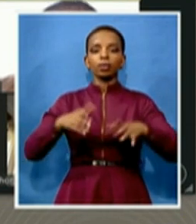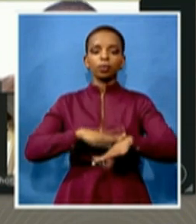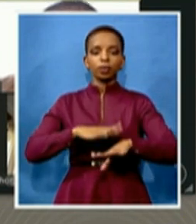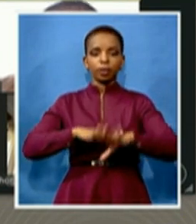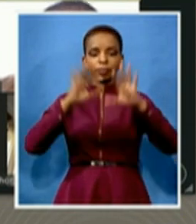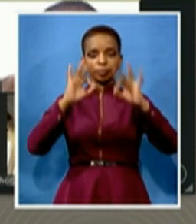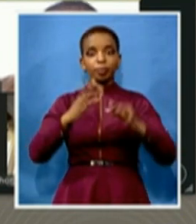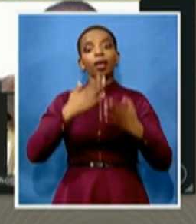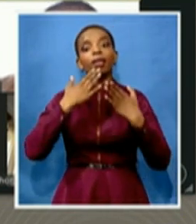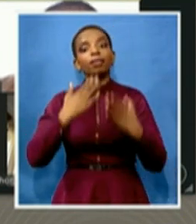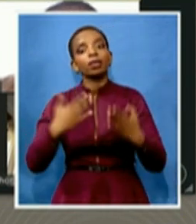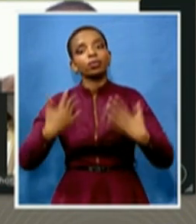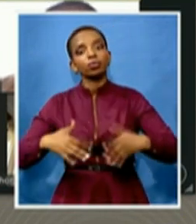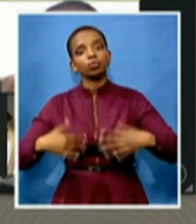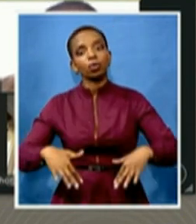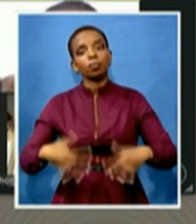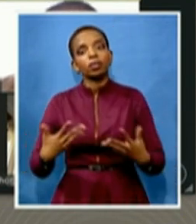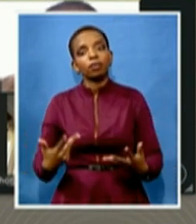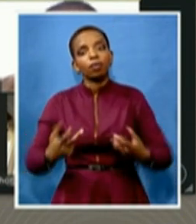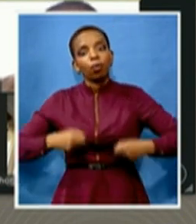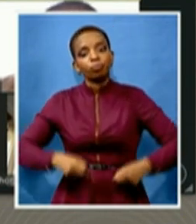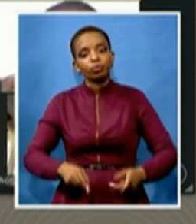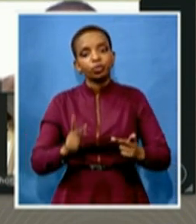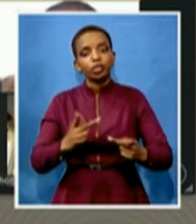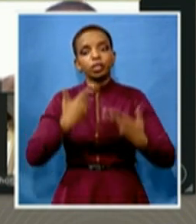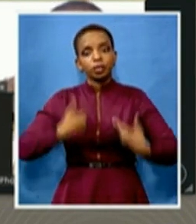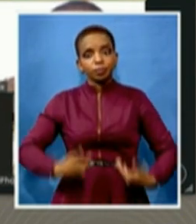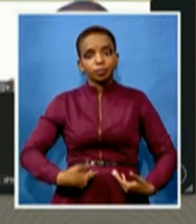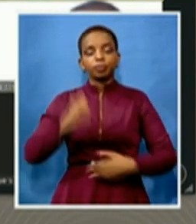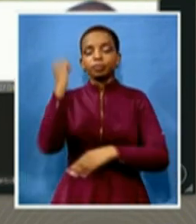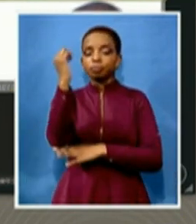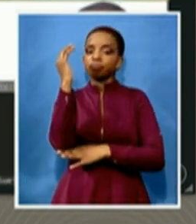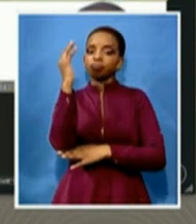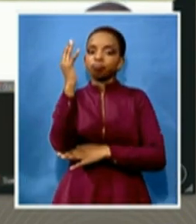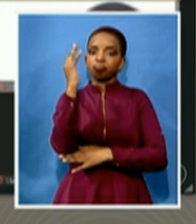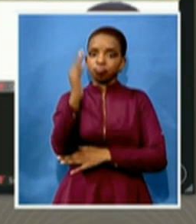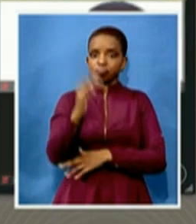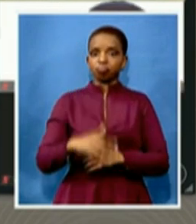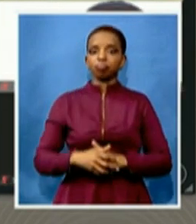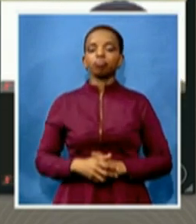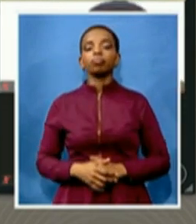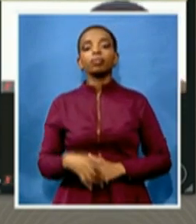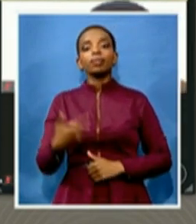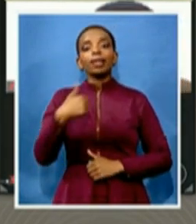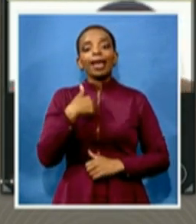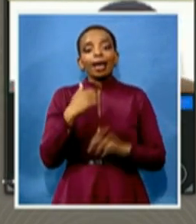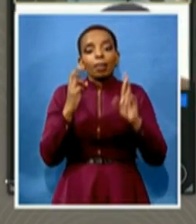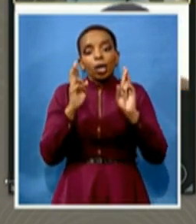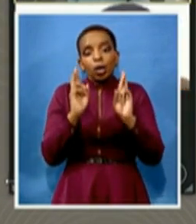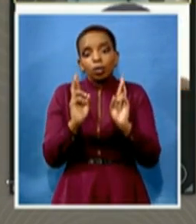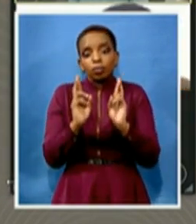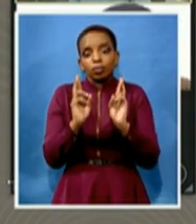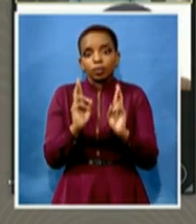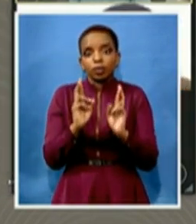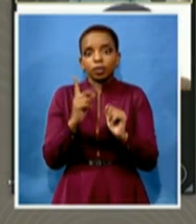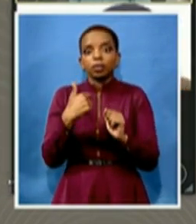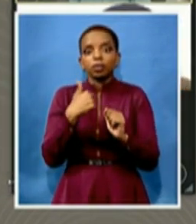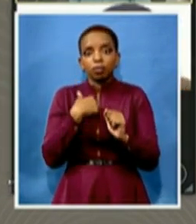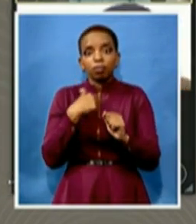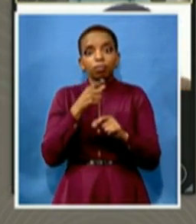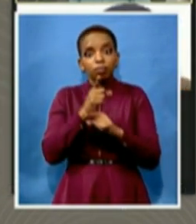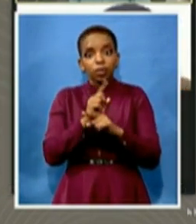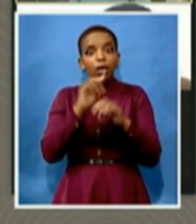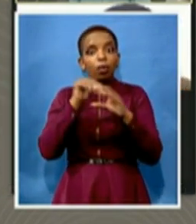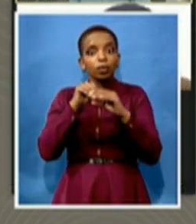present. I'm hopefully going to add some context and some other perspectives to